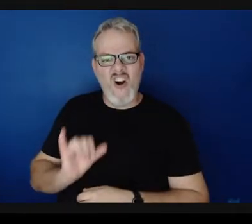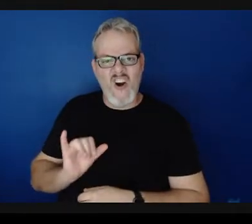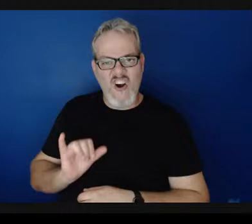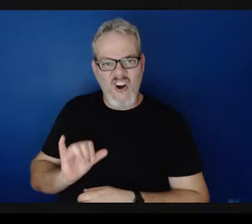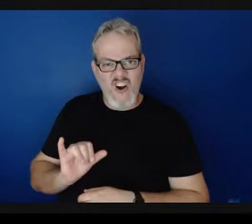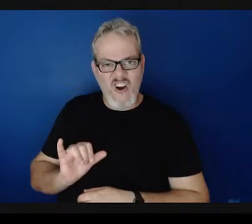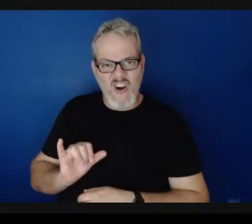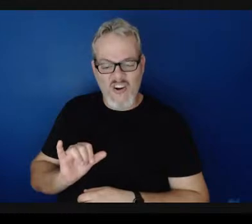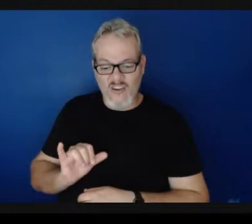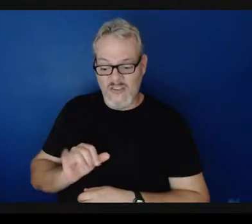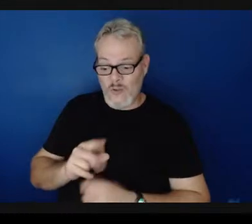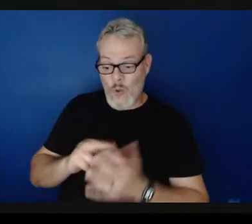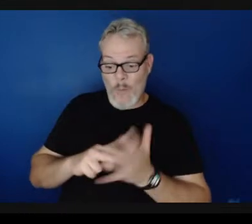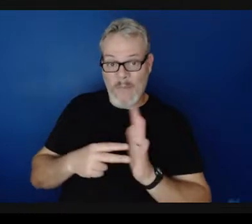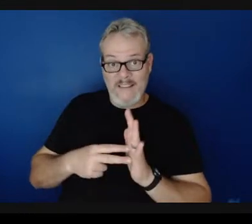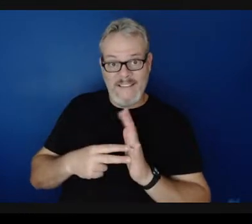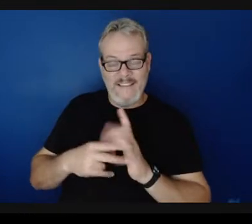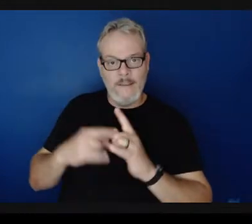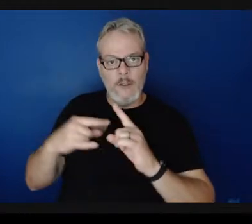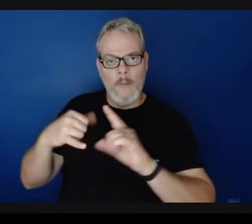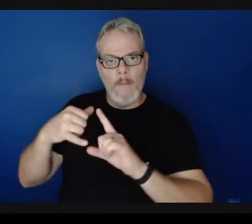bullies Kilauea. Got it.